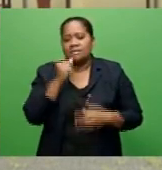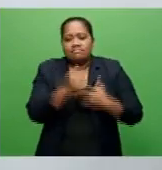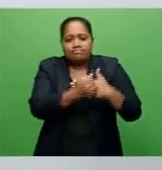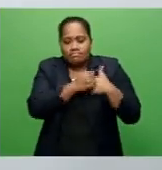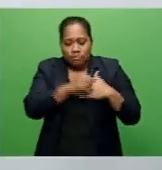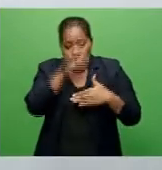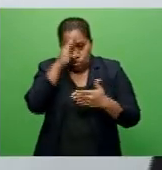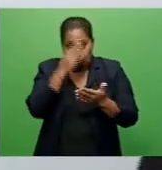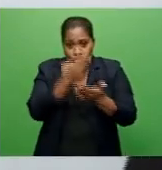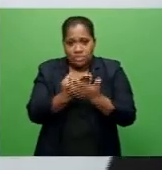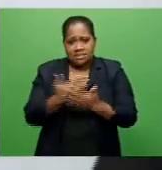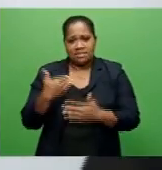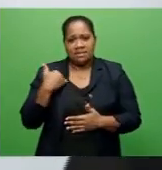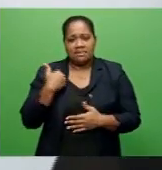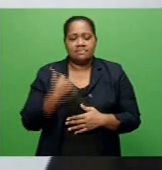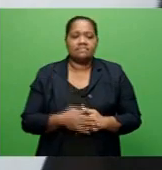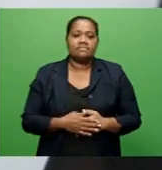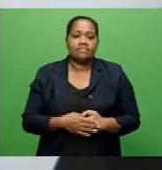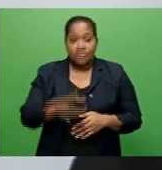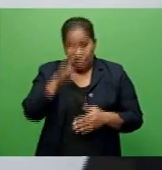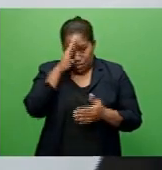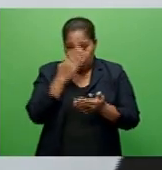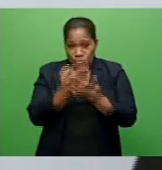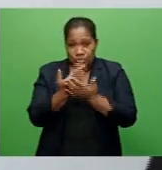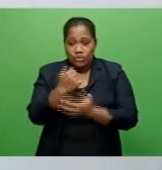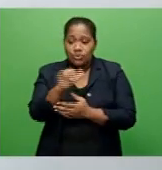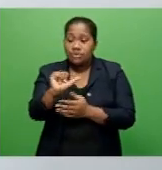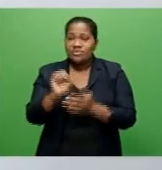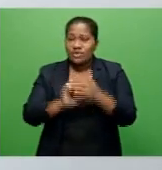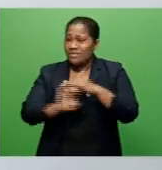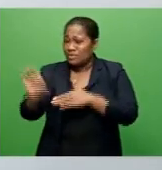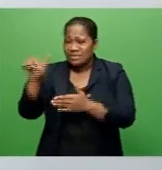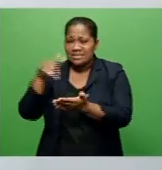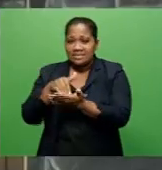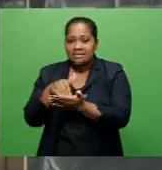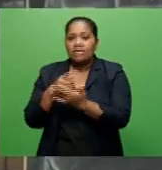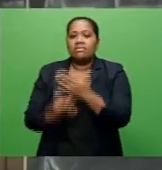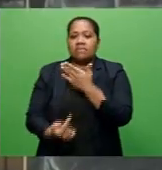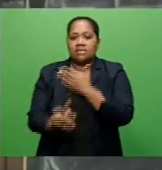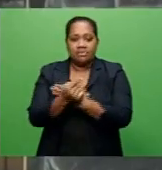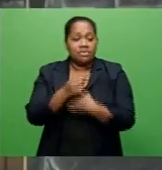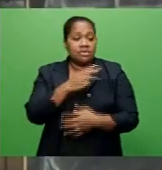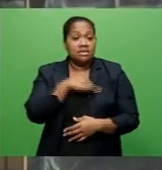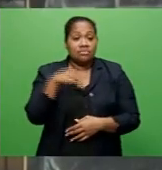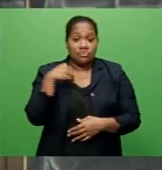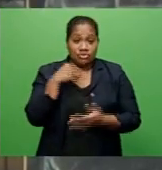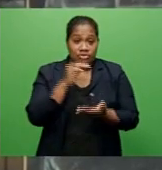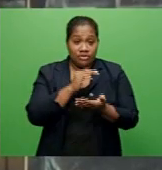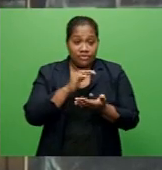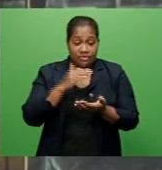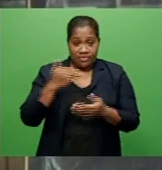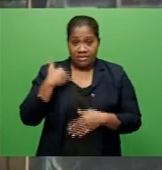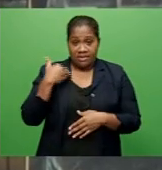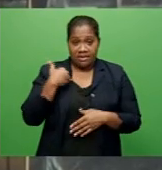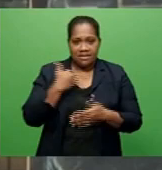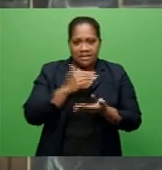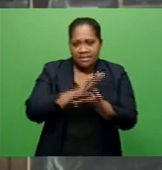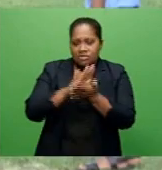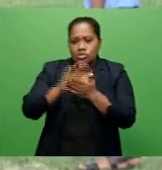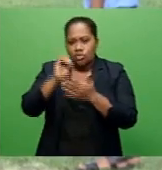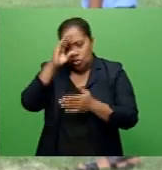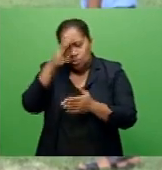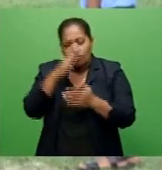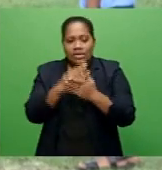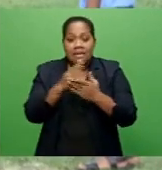were used as evacuation centers are currently being disinfected by the Ministry of Health officials. So hopefully come Monday, or not